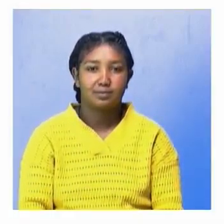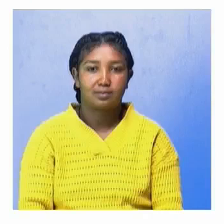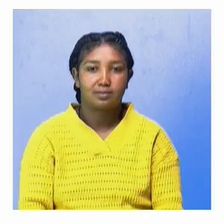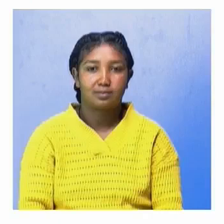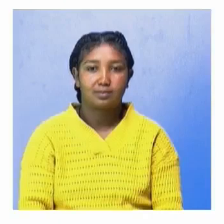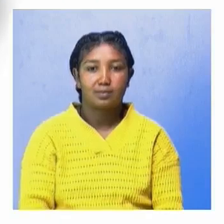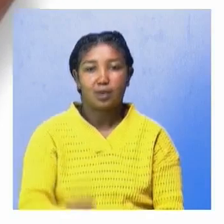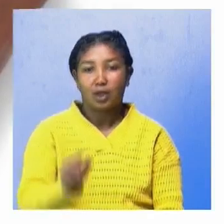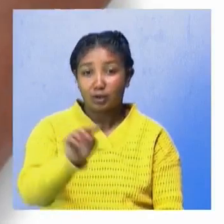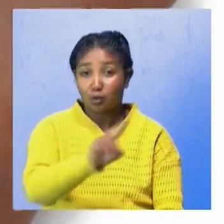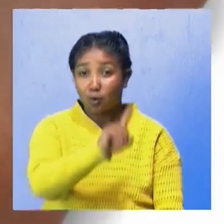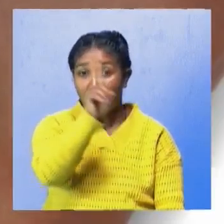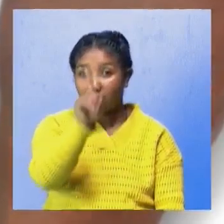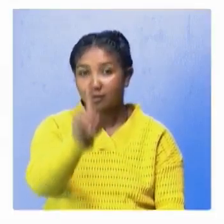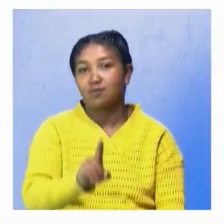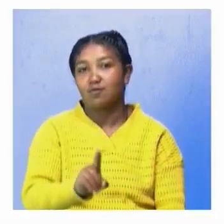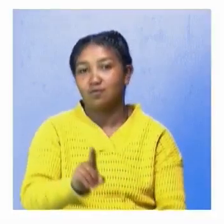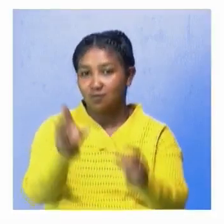interrogative form.